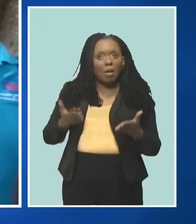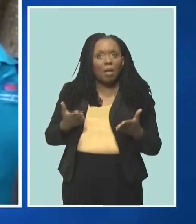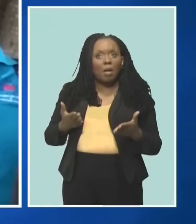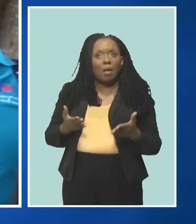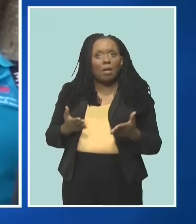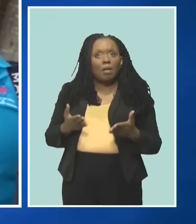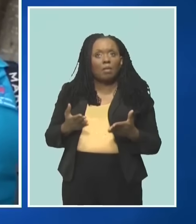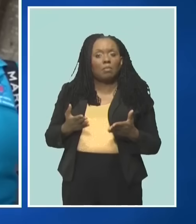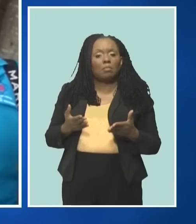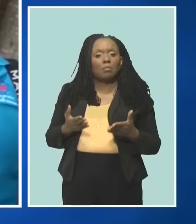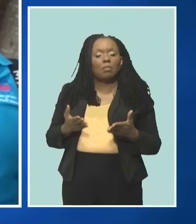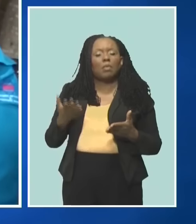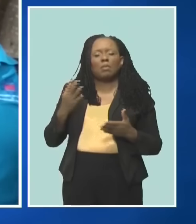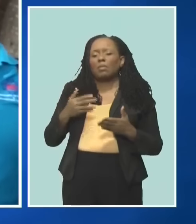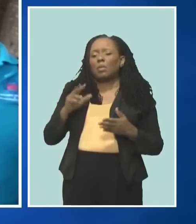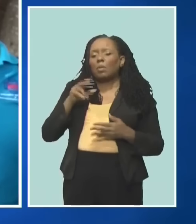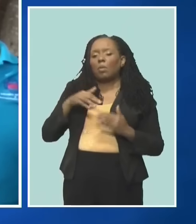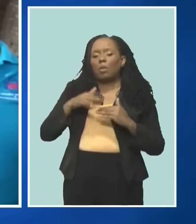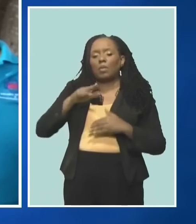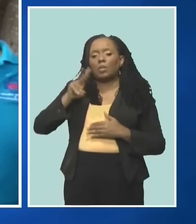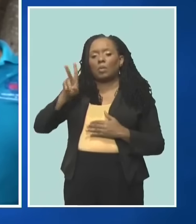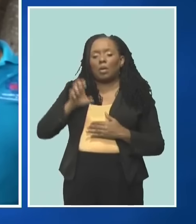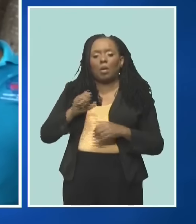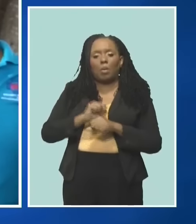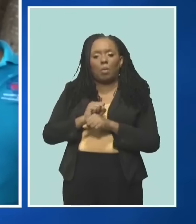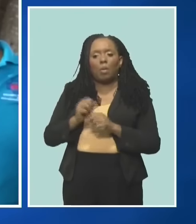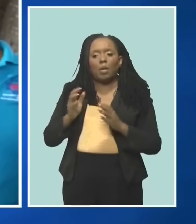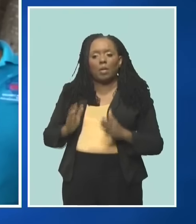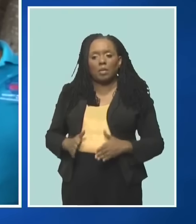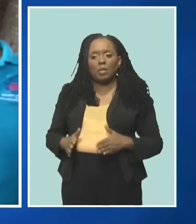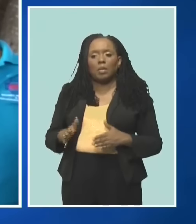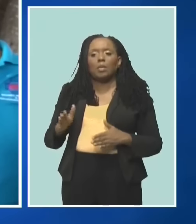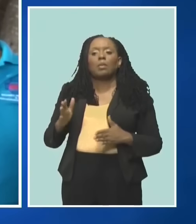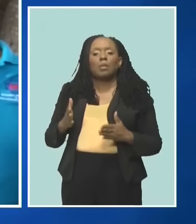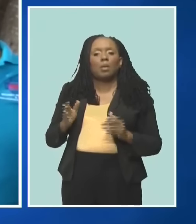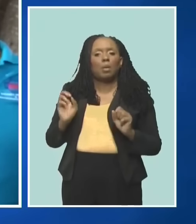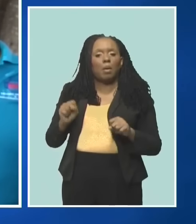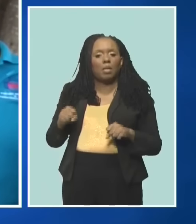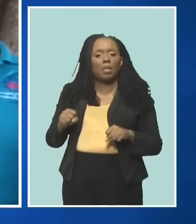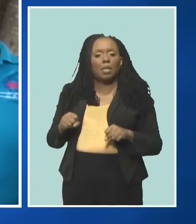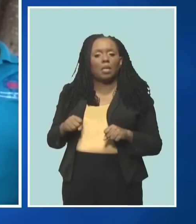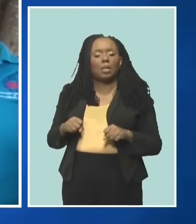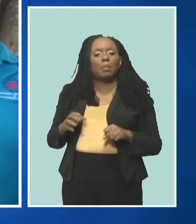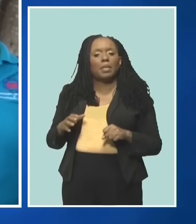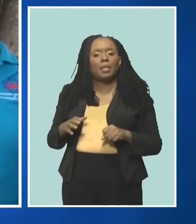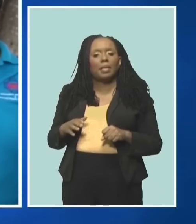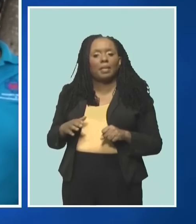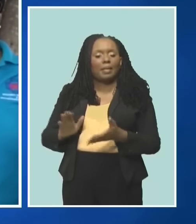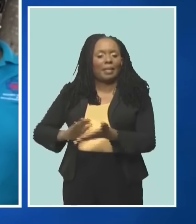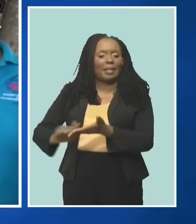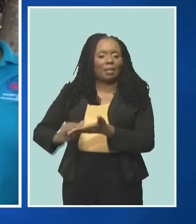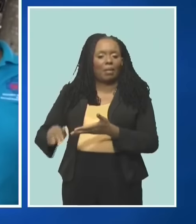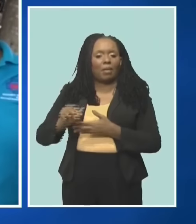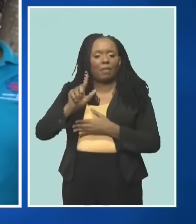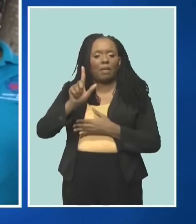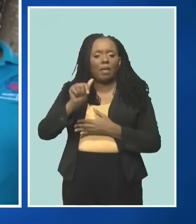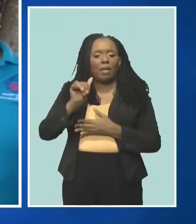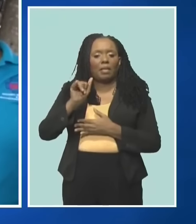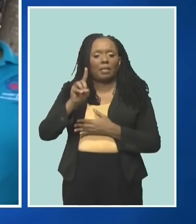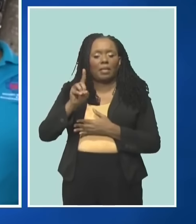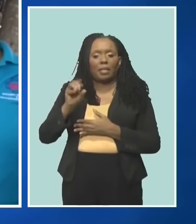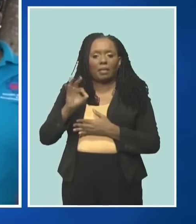establishment in the hotels alone. Over 200 workers. And why it's so easy for them to do it is because this